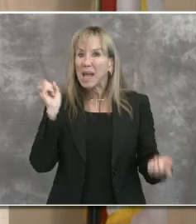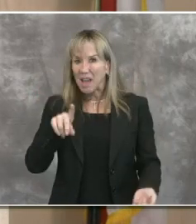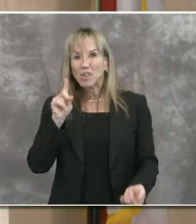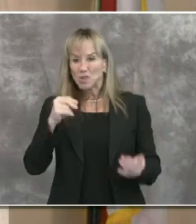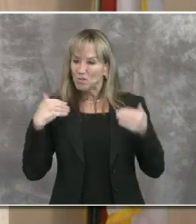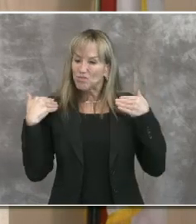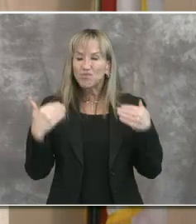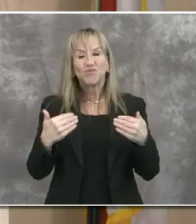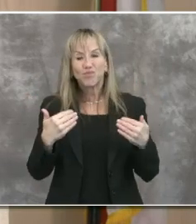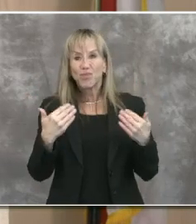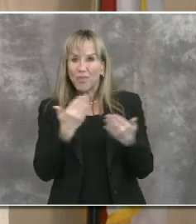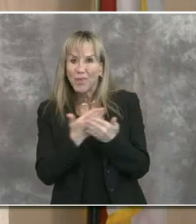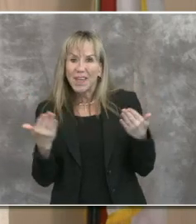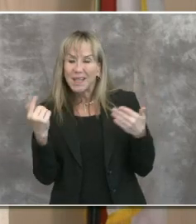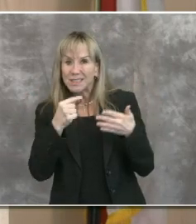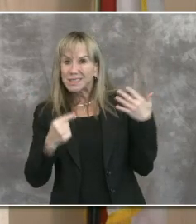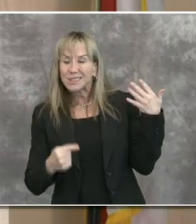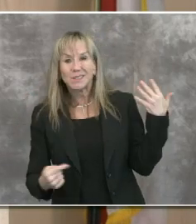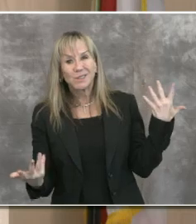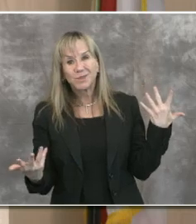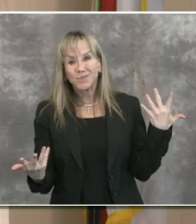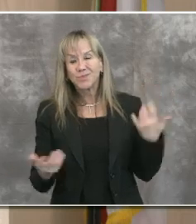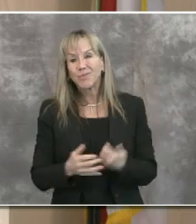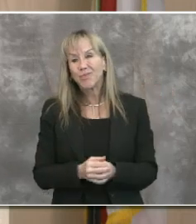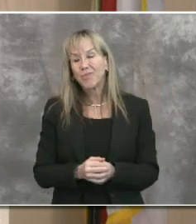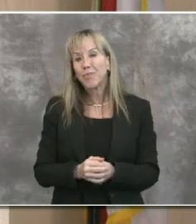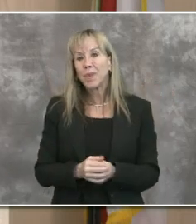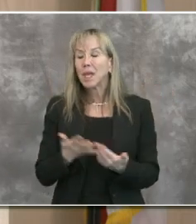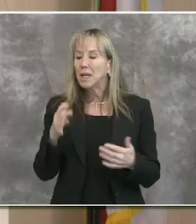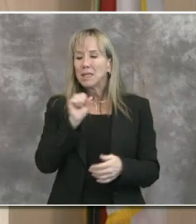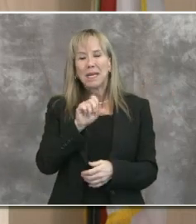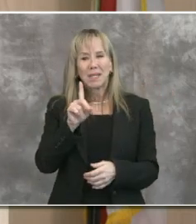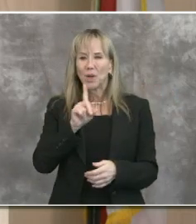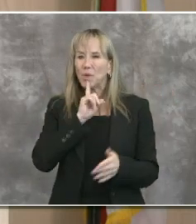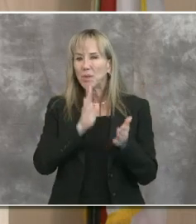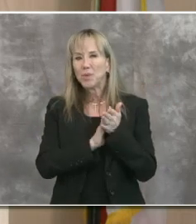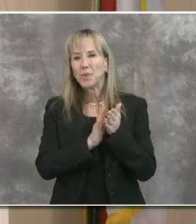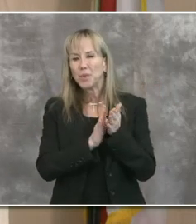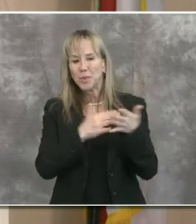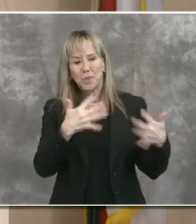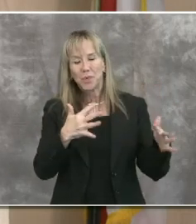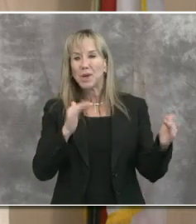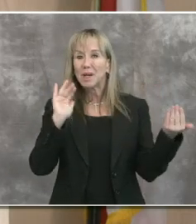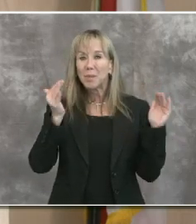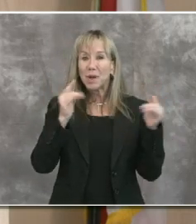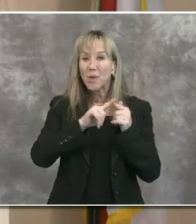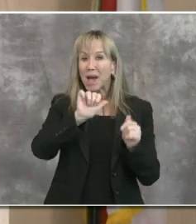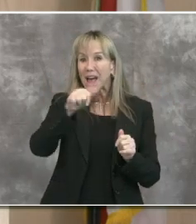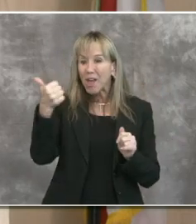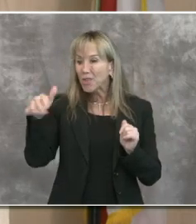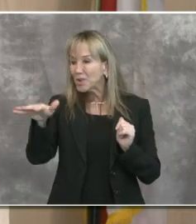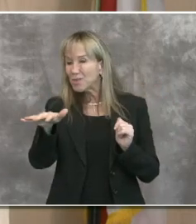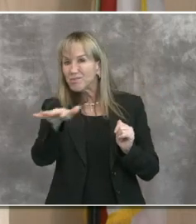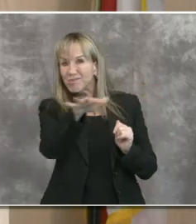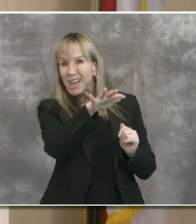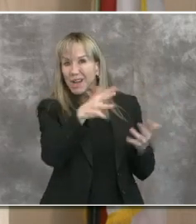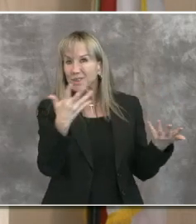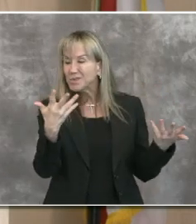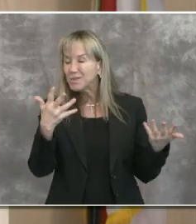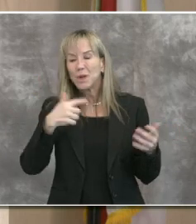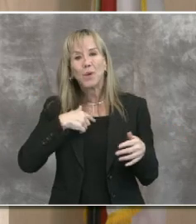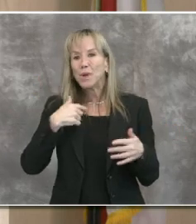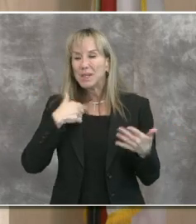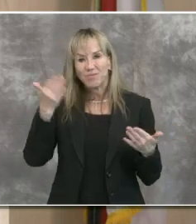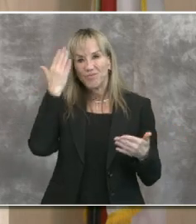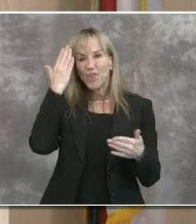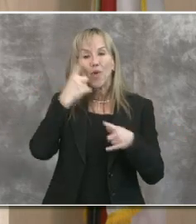measures. San Diego has done a really good job compared to other jurisdictions, and we hear this on